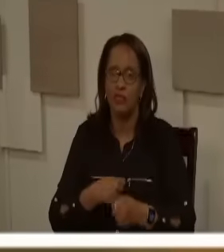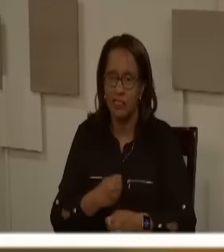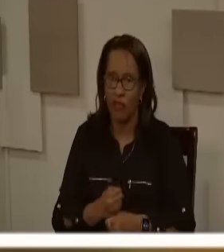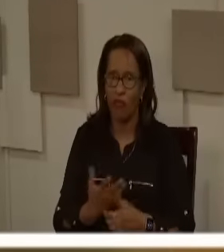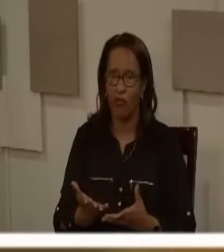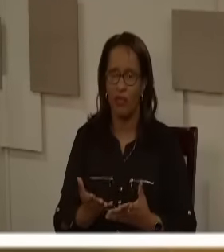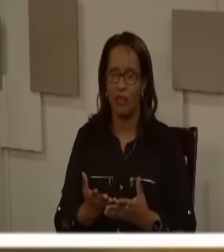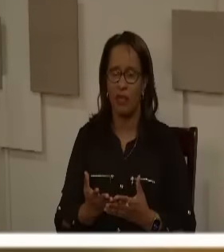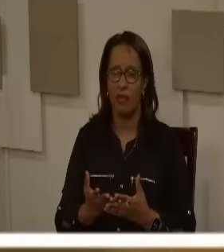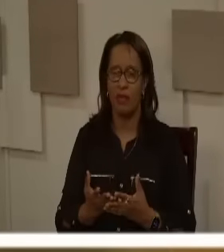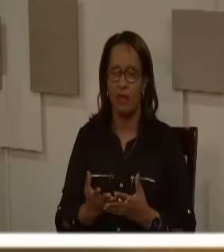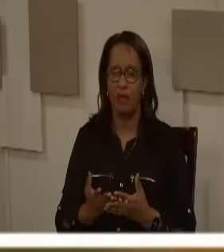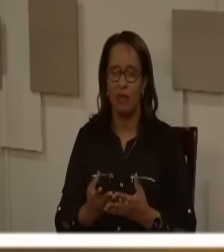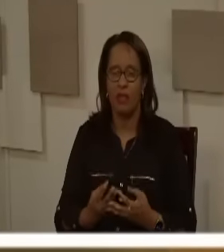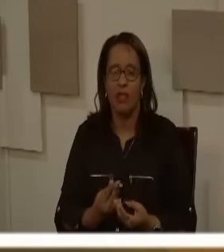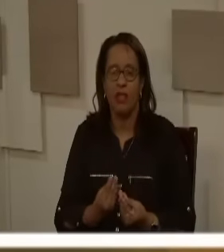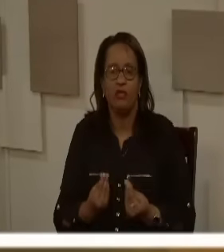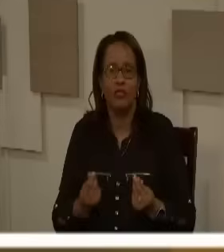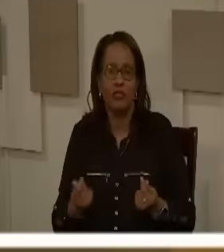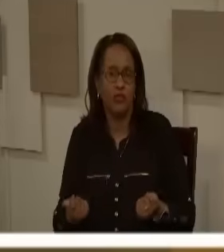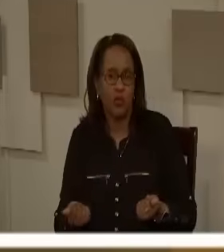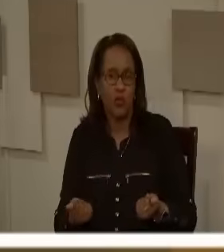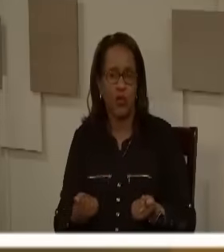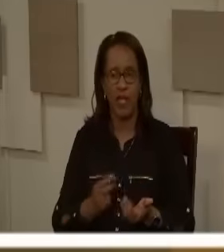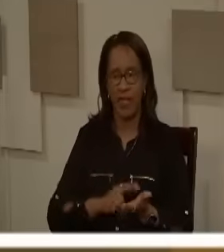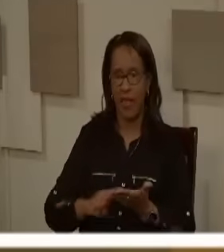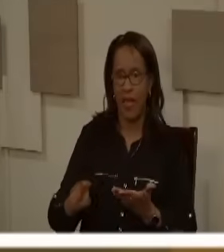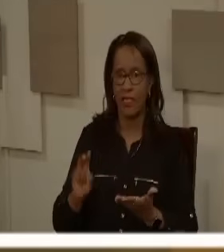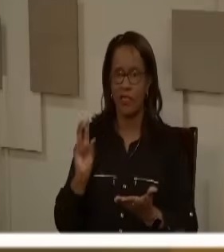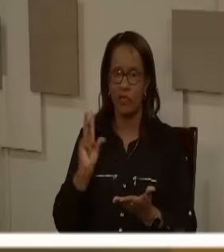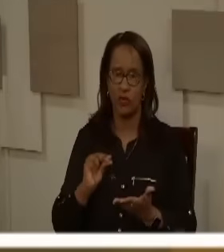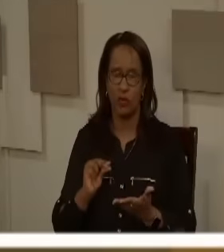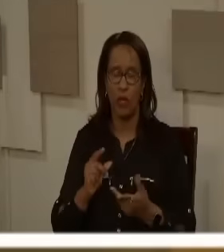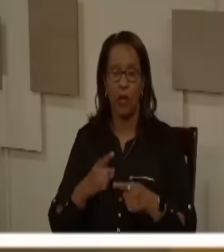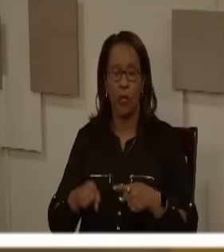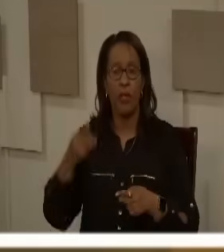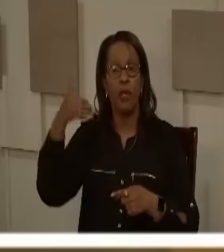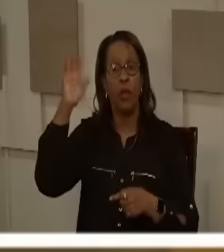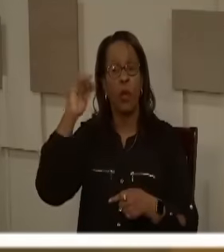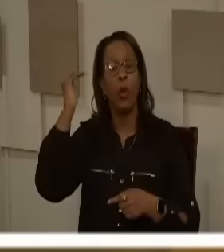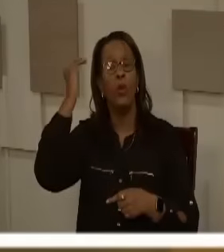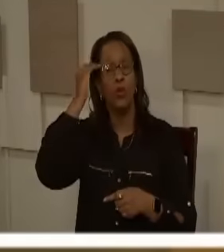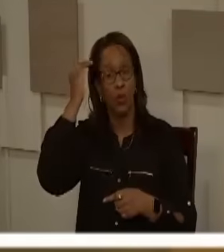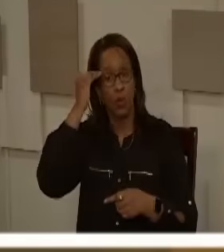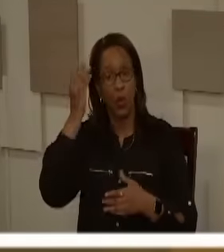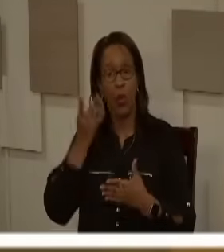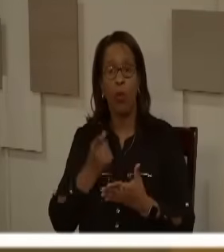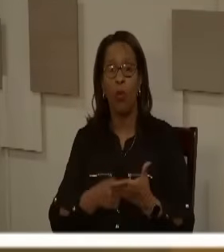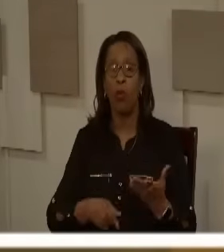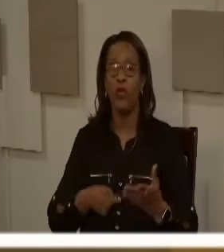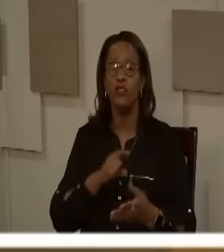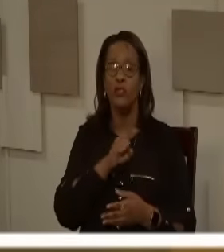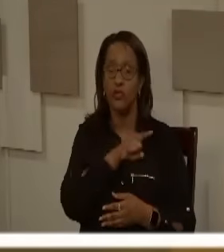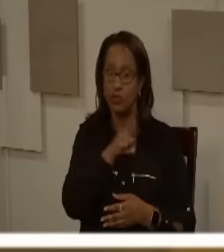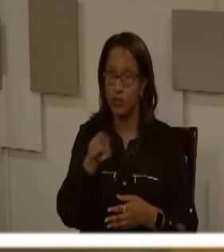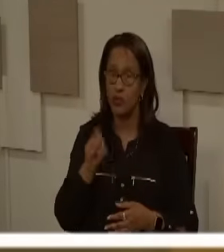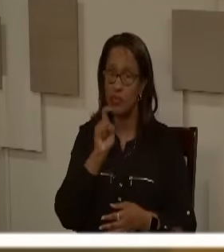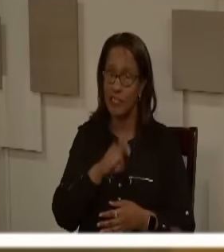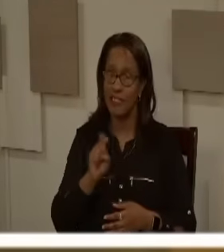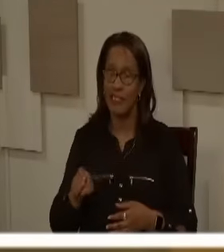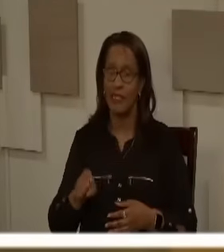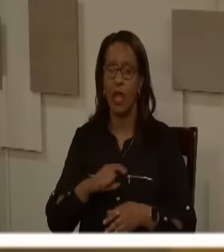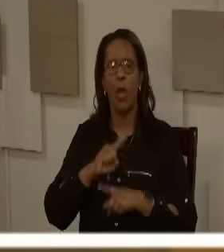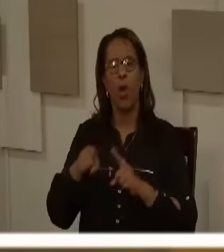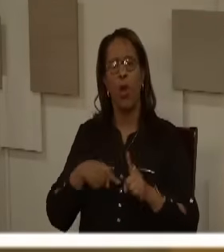Correct? God knows something that we need. When your child is loving